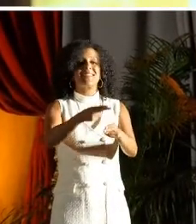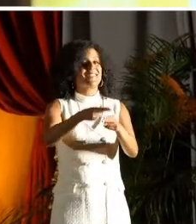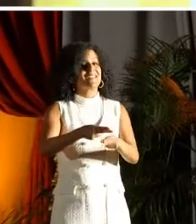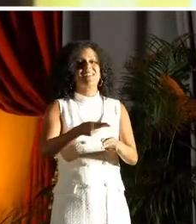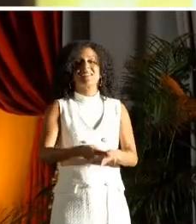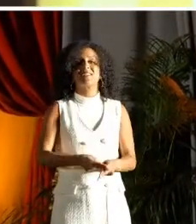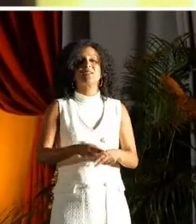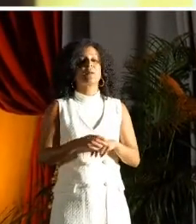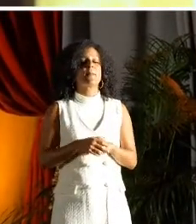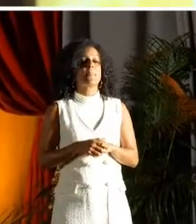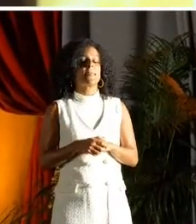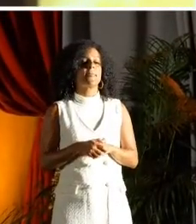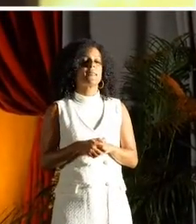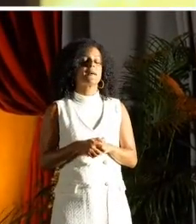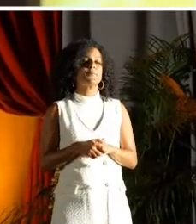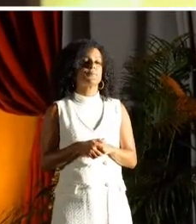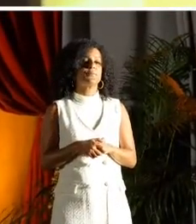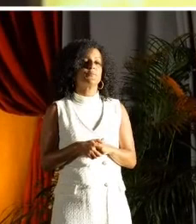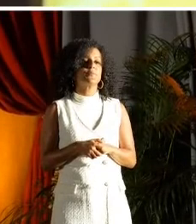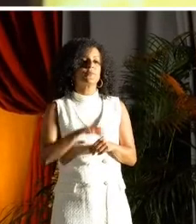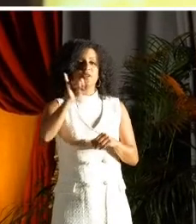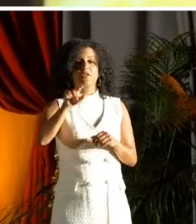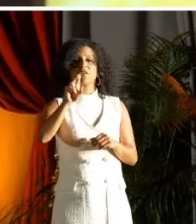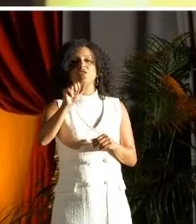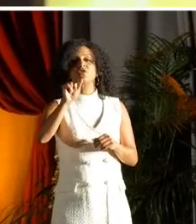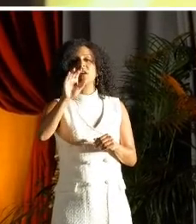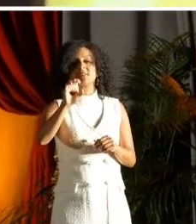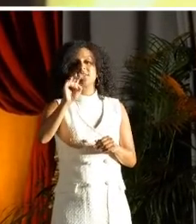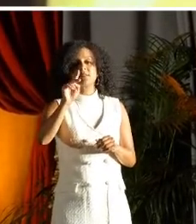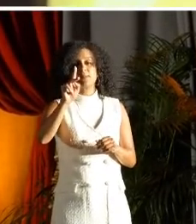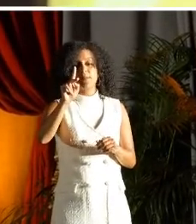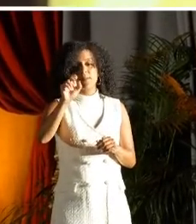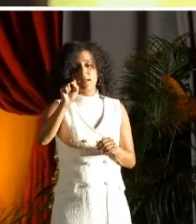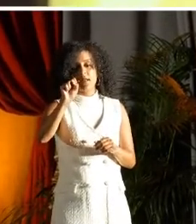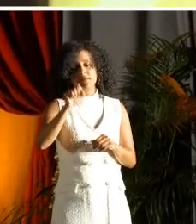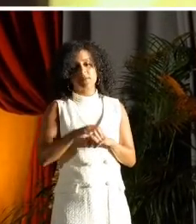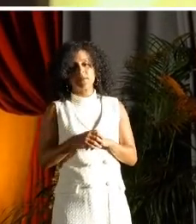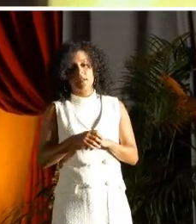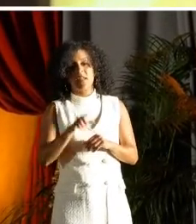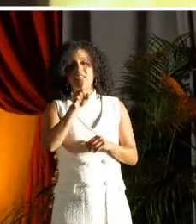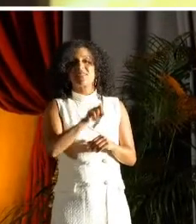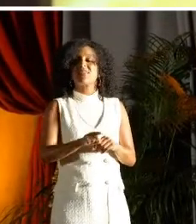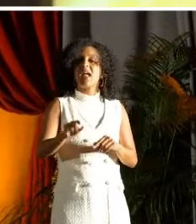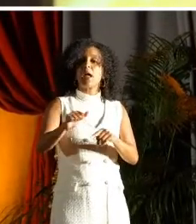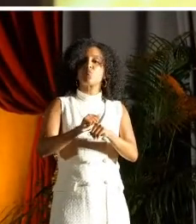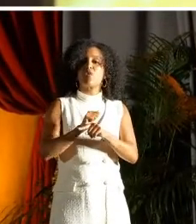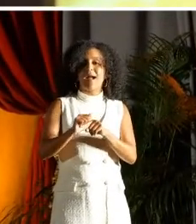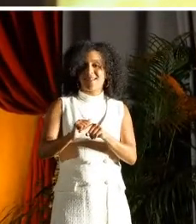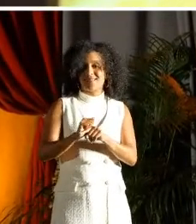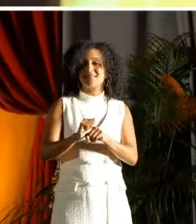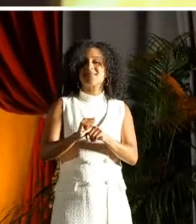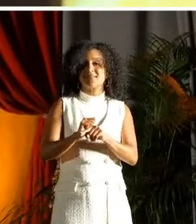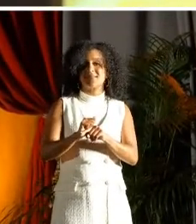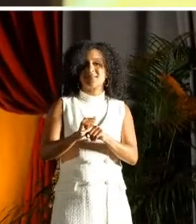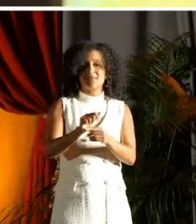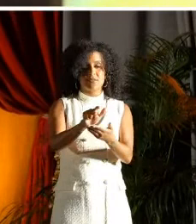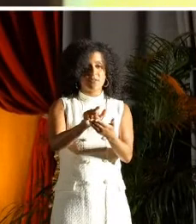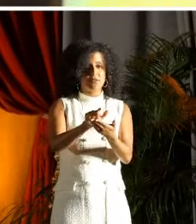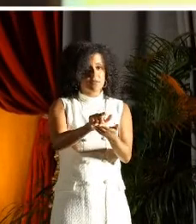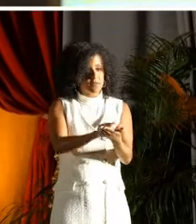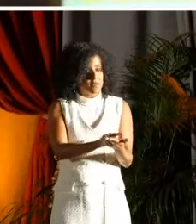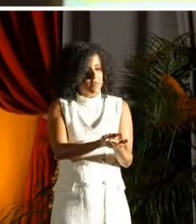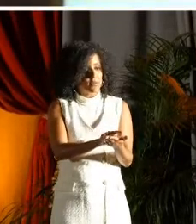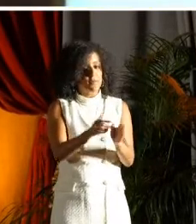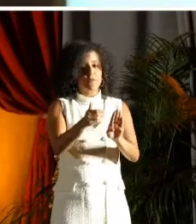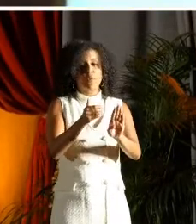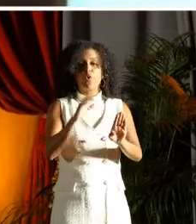they're Justice Anderson as Justice Banks to me. They practiced before Judge Harold